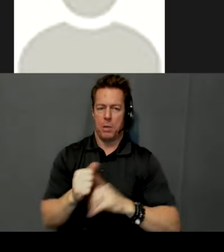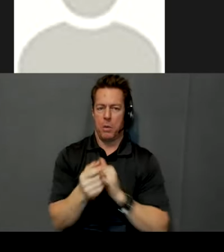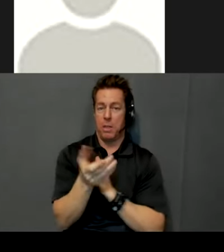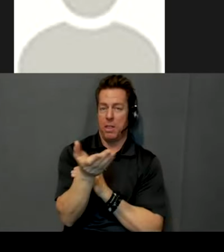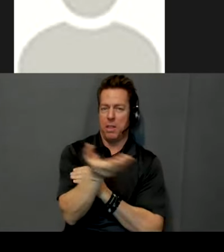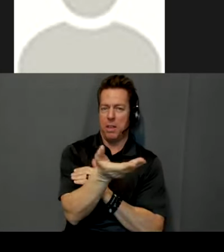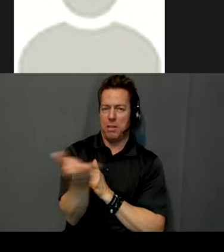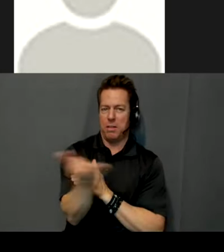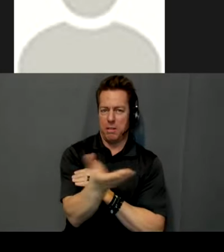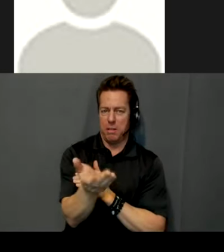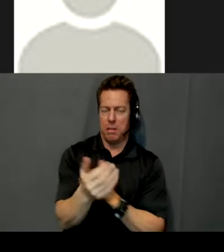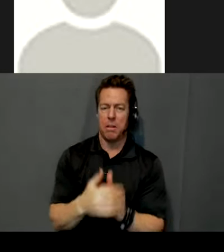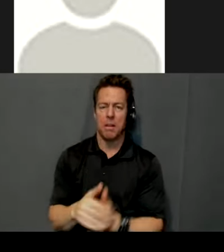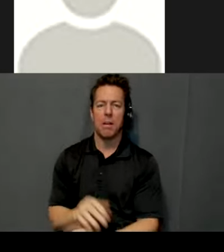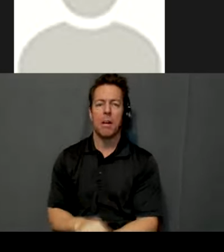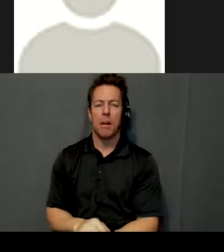the